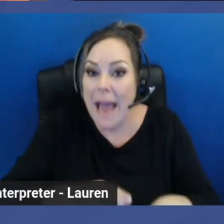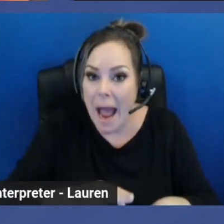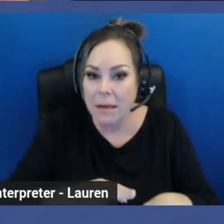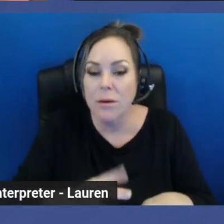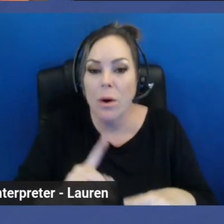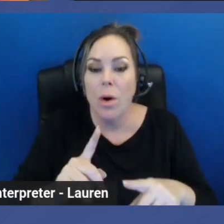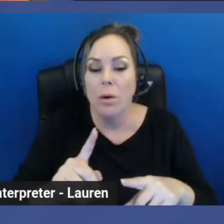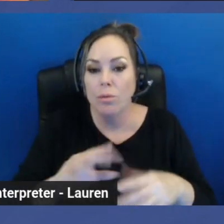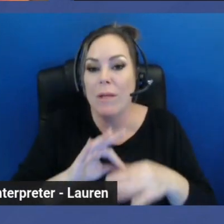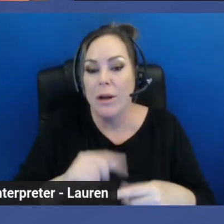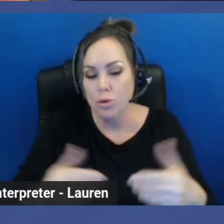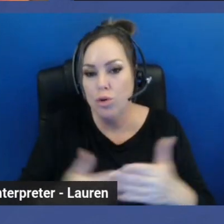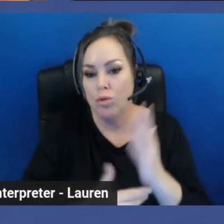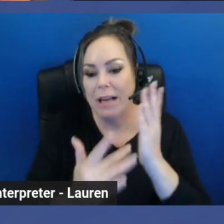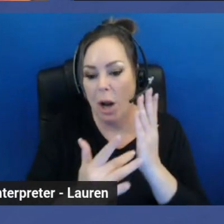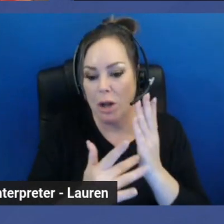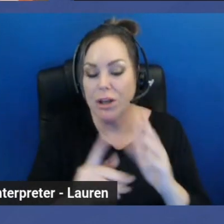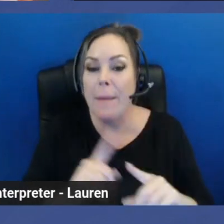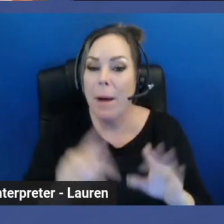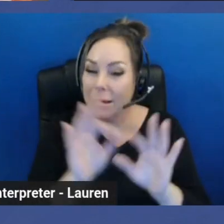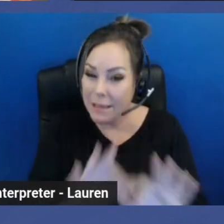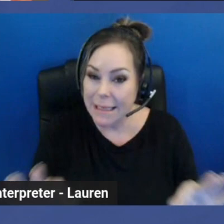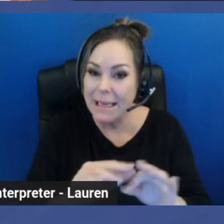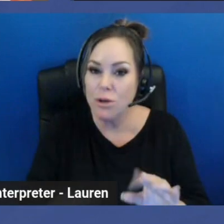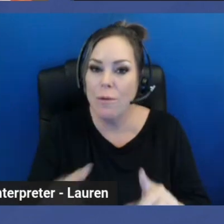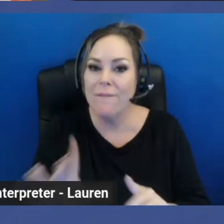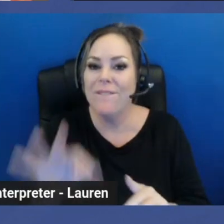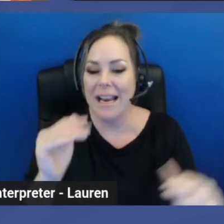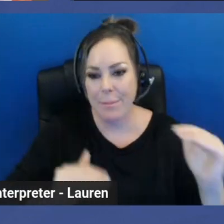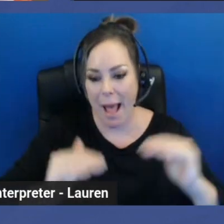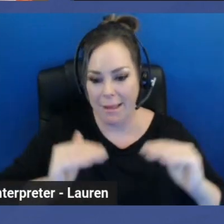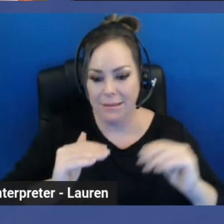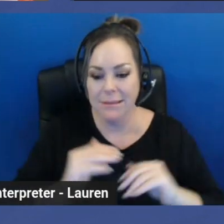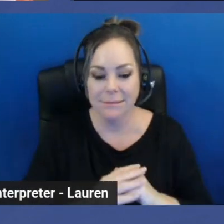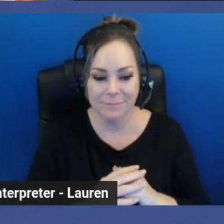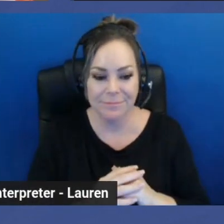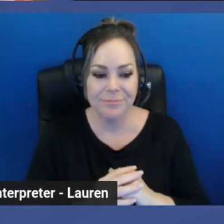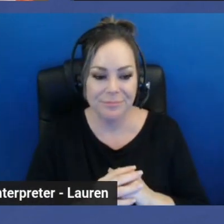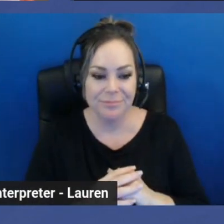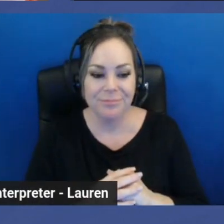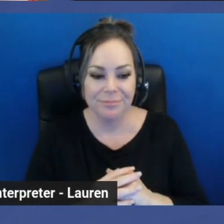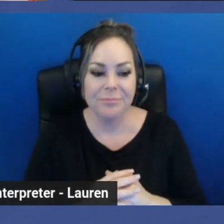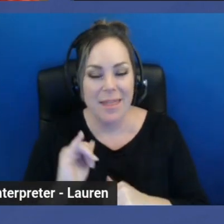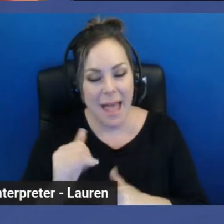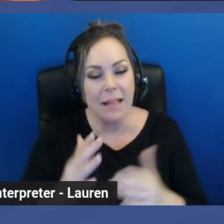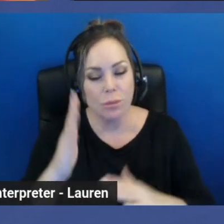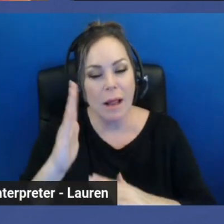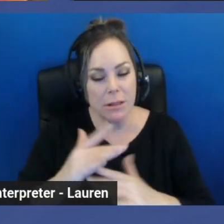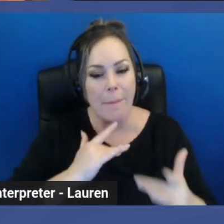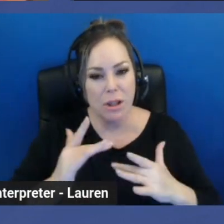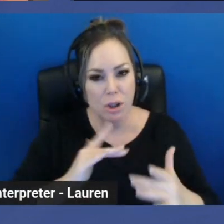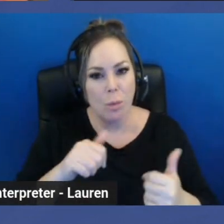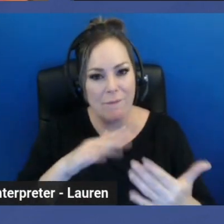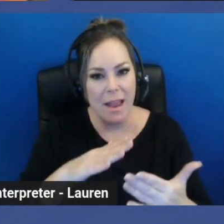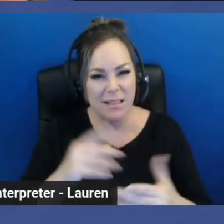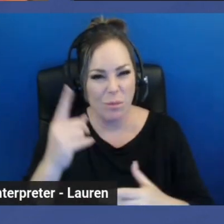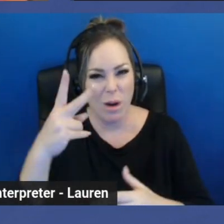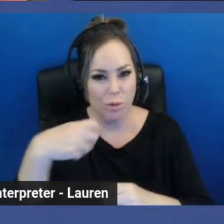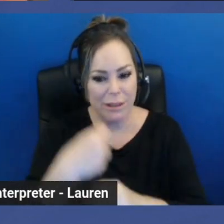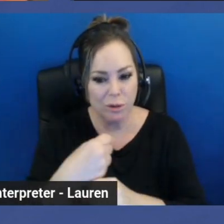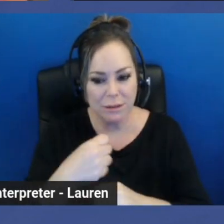well. So the key is striking a balance, but I think that's probably one of the main concerns we'll be facing within the next year or so.